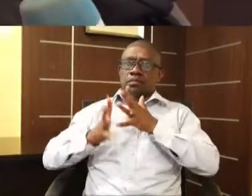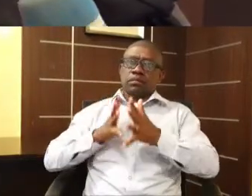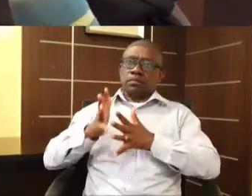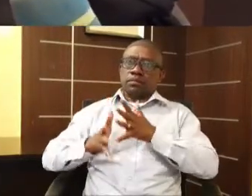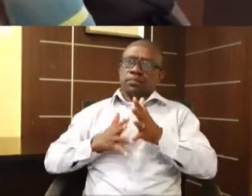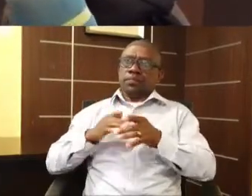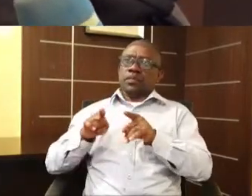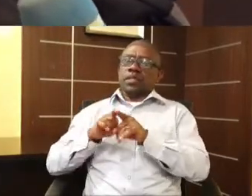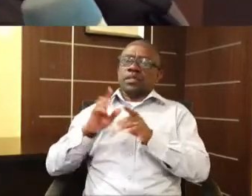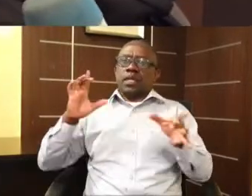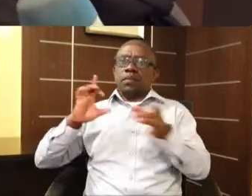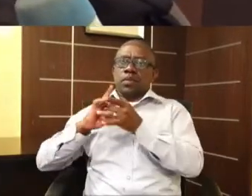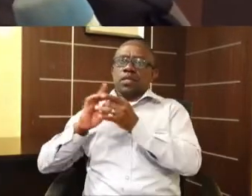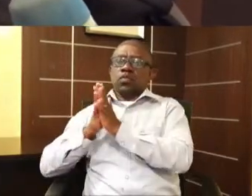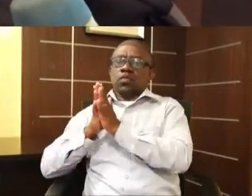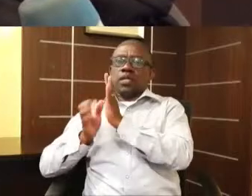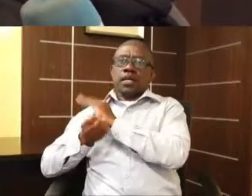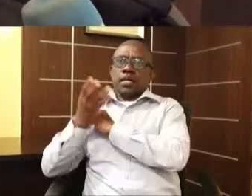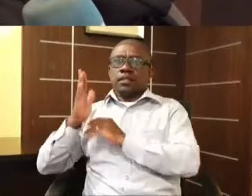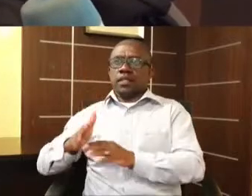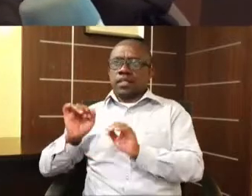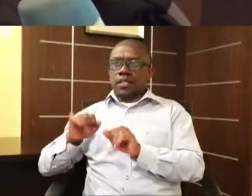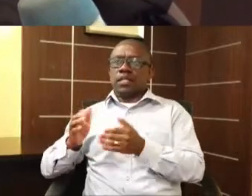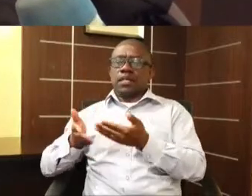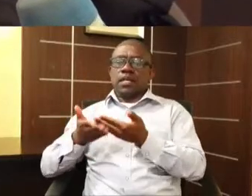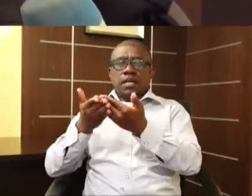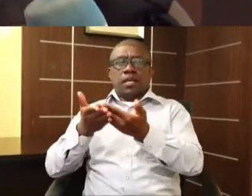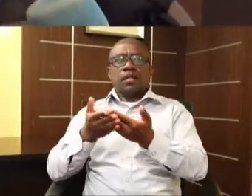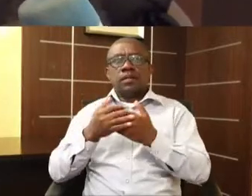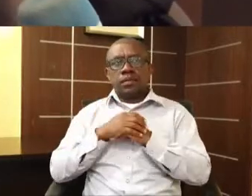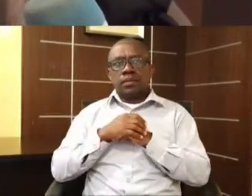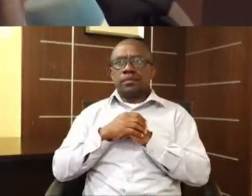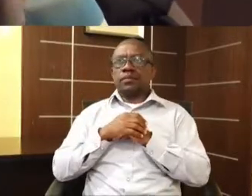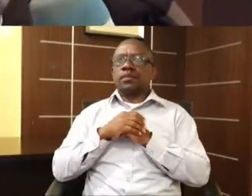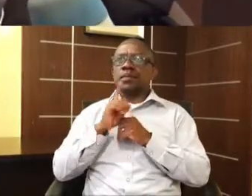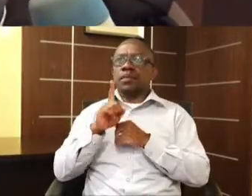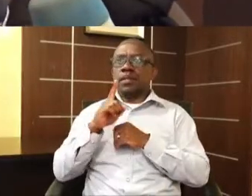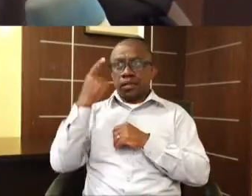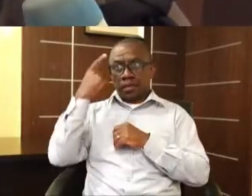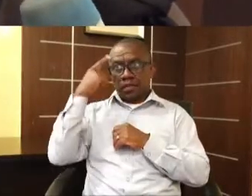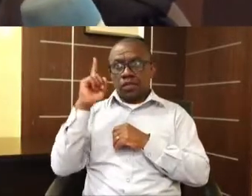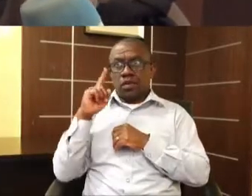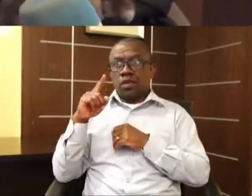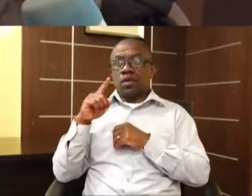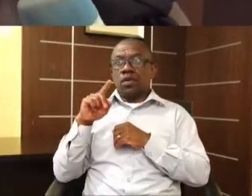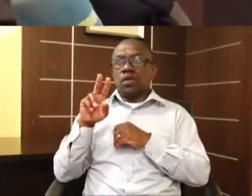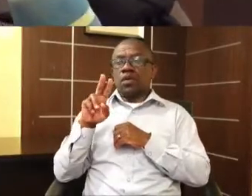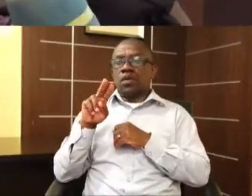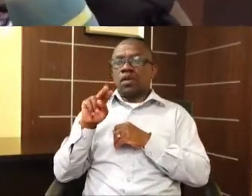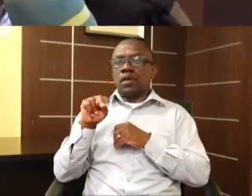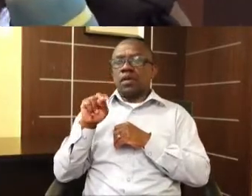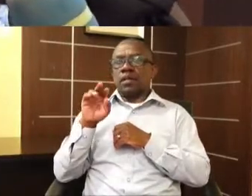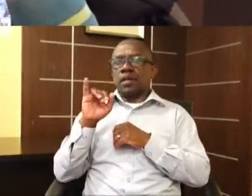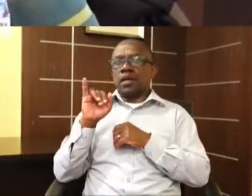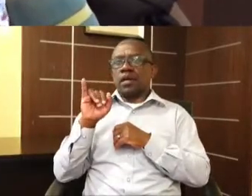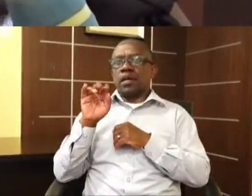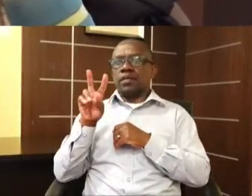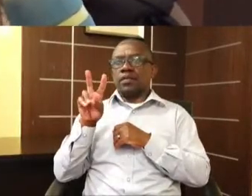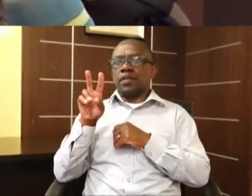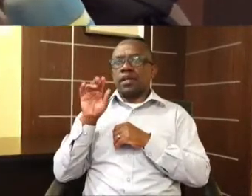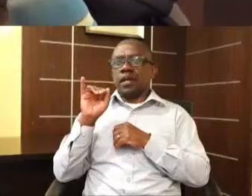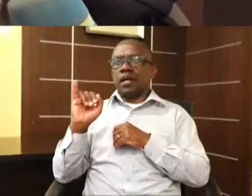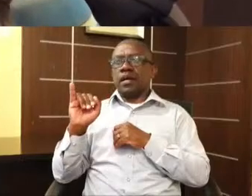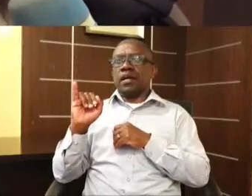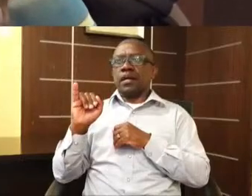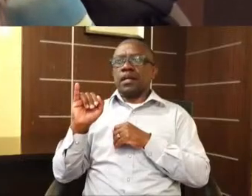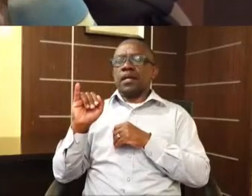to a counselor who will be able to help you out. Yeah, but for NIVI, the content